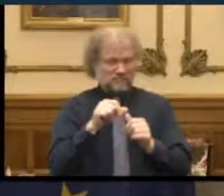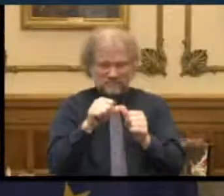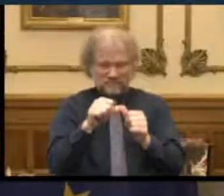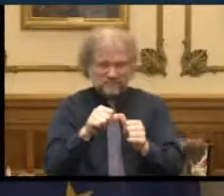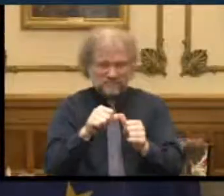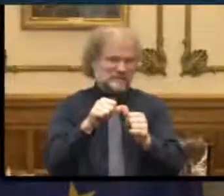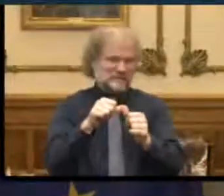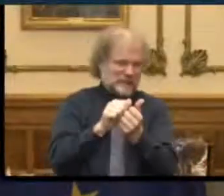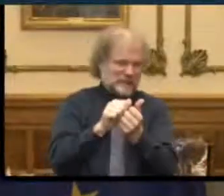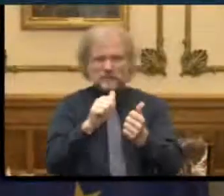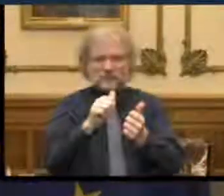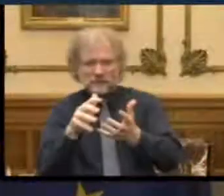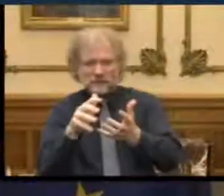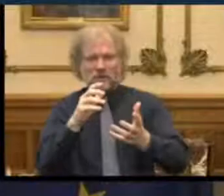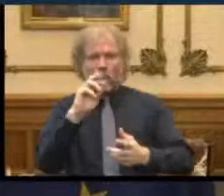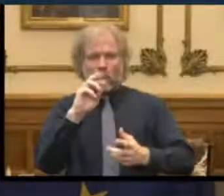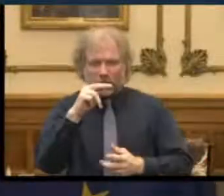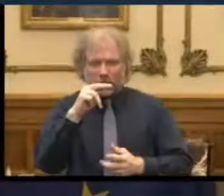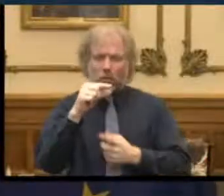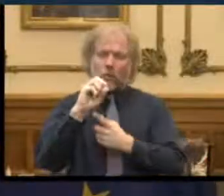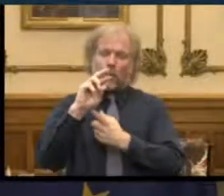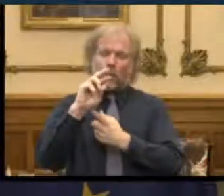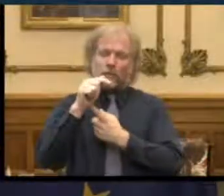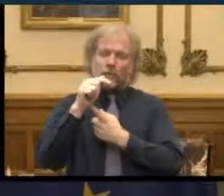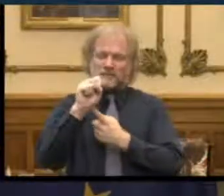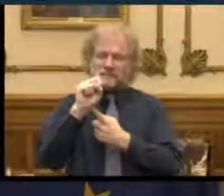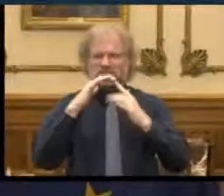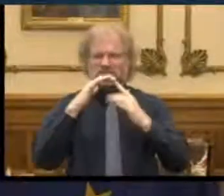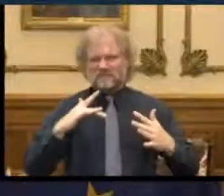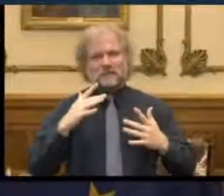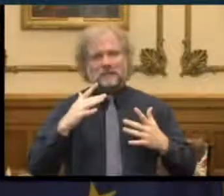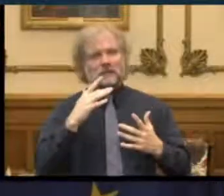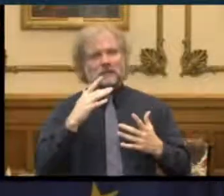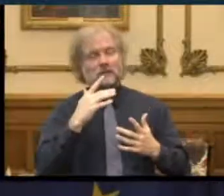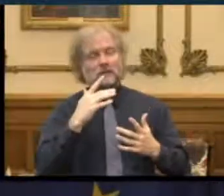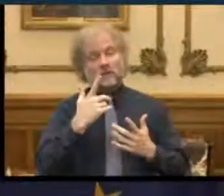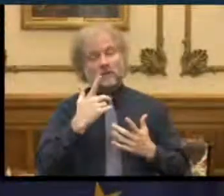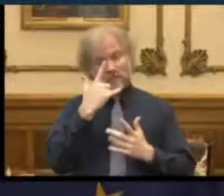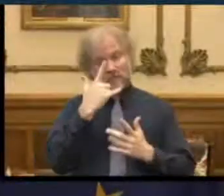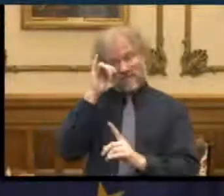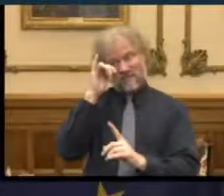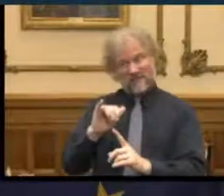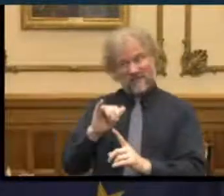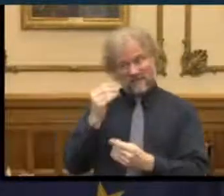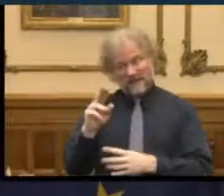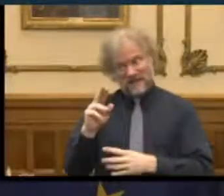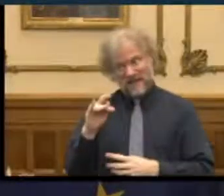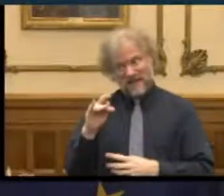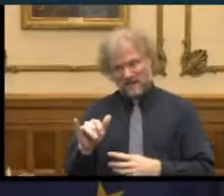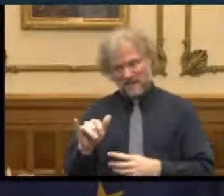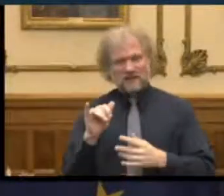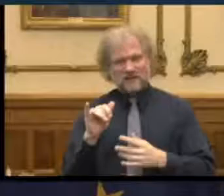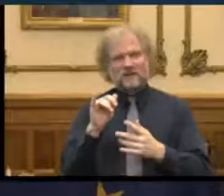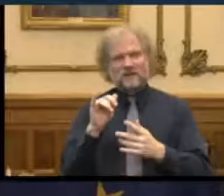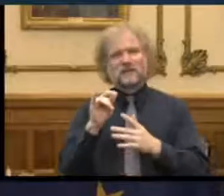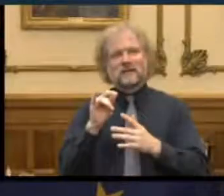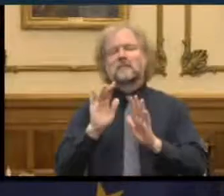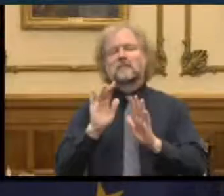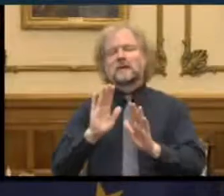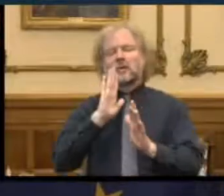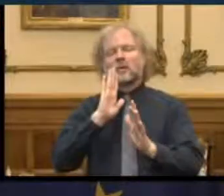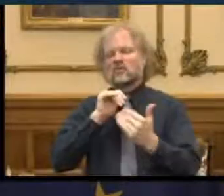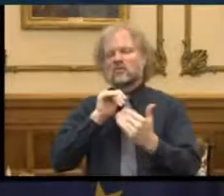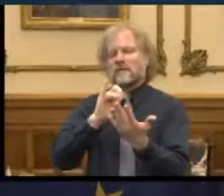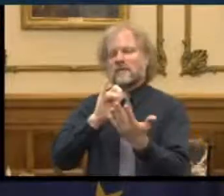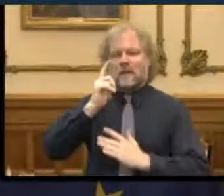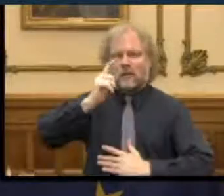organs. And so that option, Kathy, I think is that's the last thing we'll be dealing with